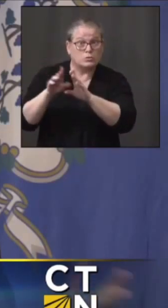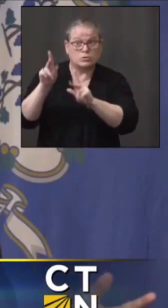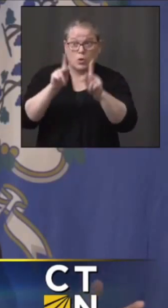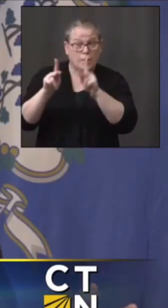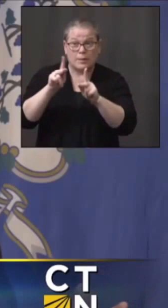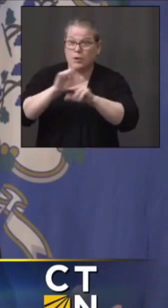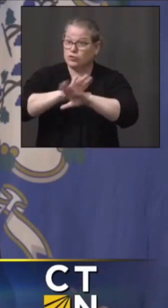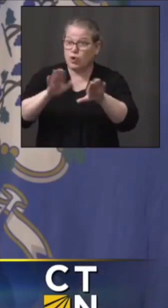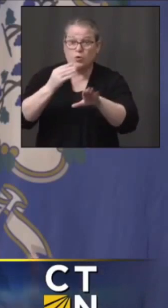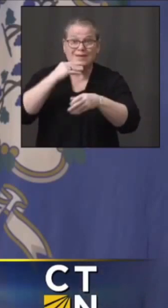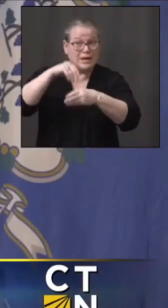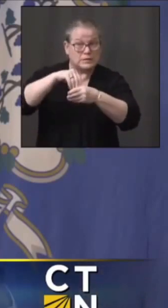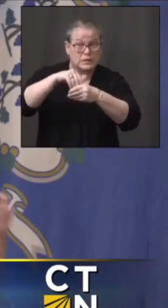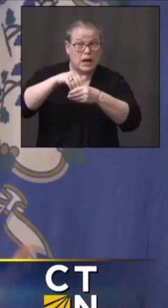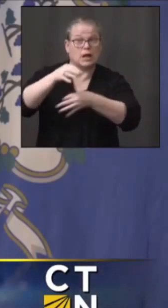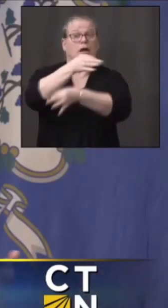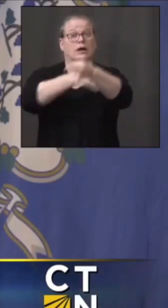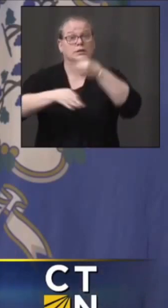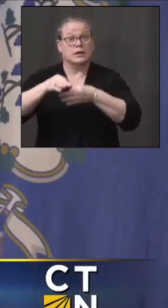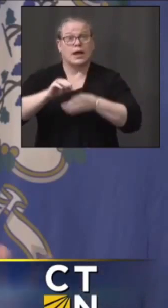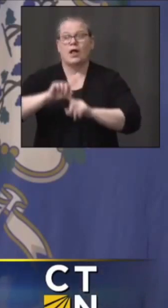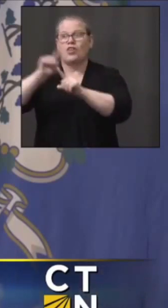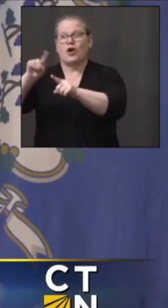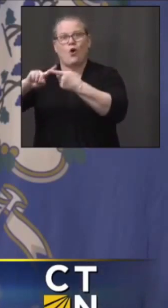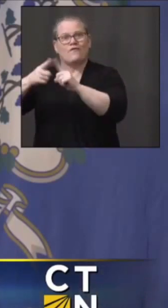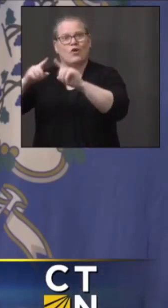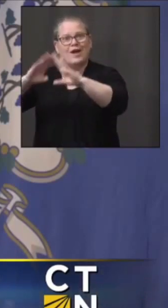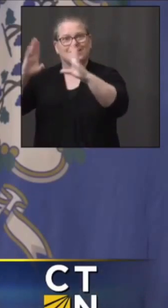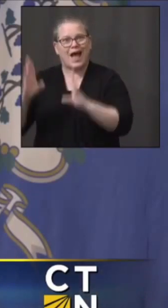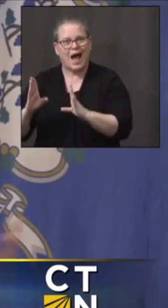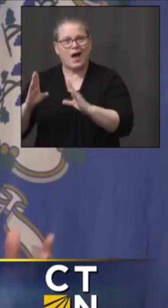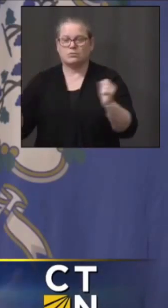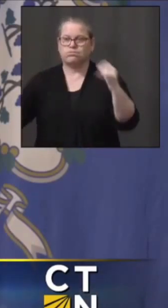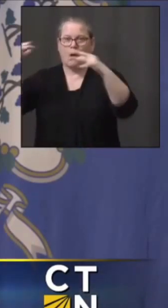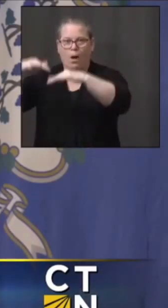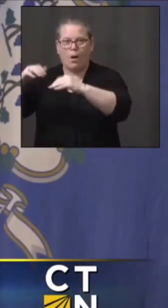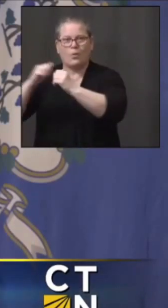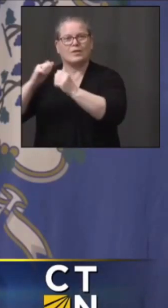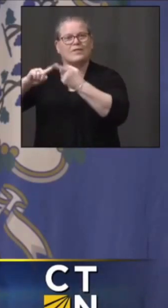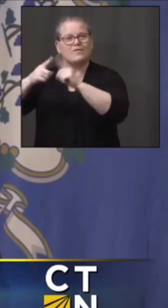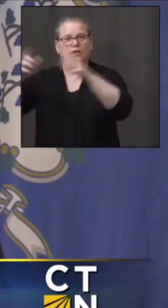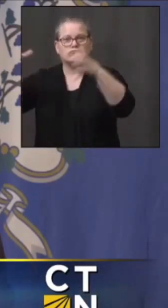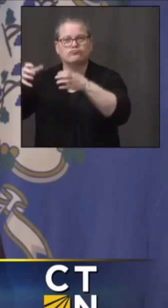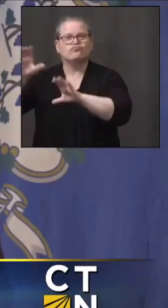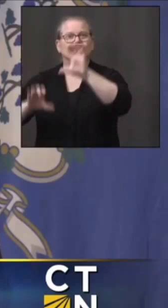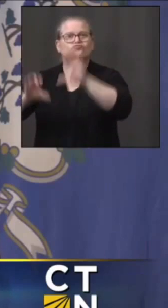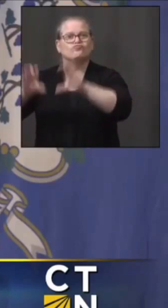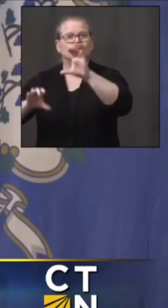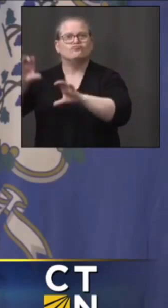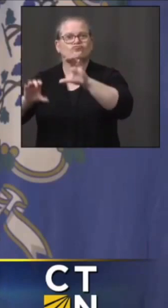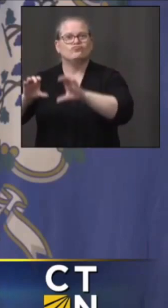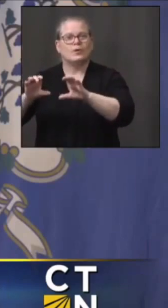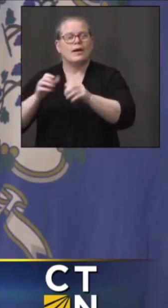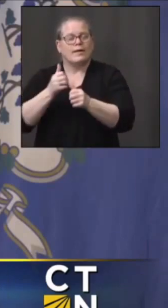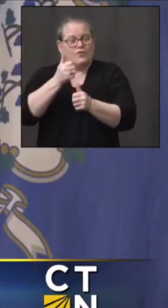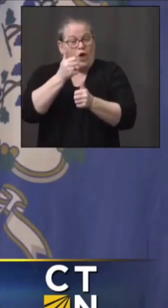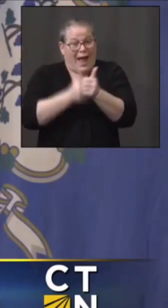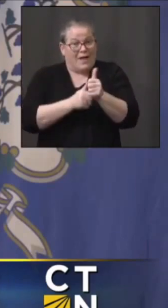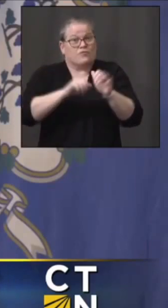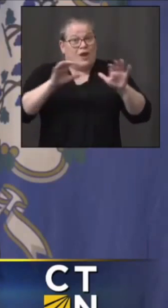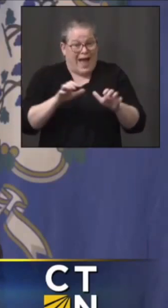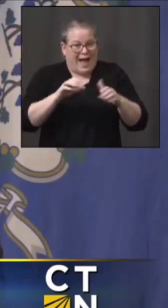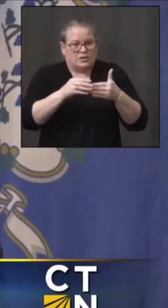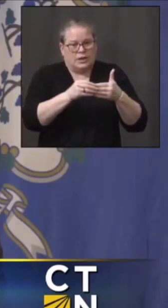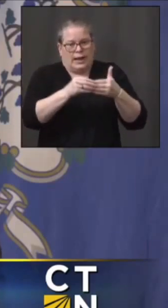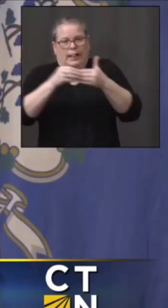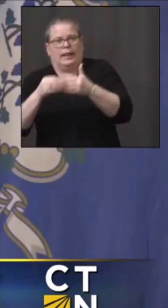to somebody's home? Are they more likely to be just with their coterie of friends or broader? Every action, there's a reaction. So